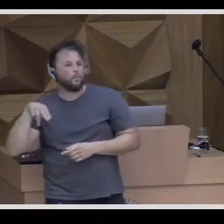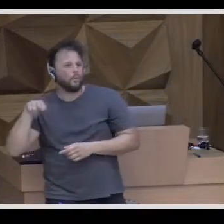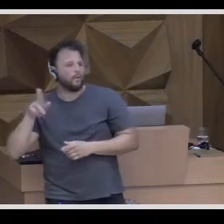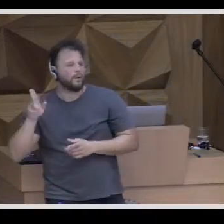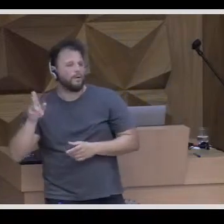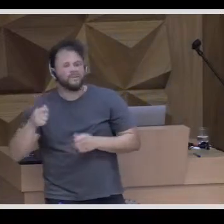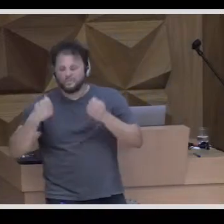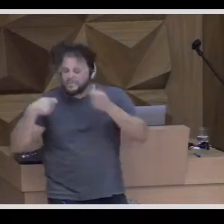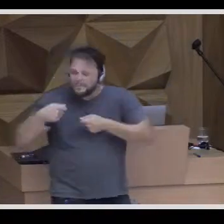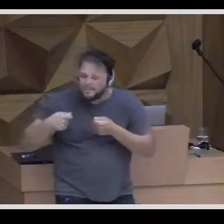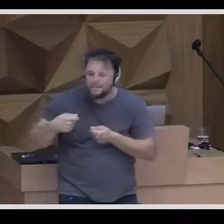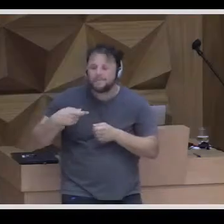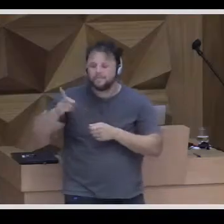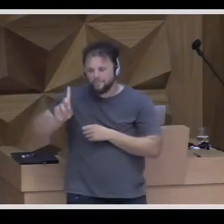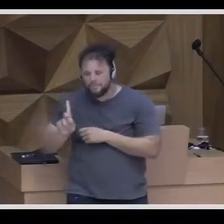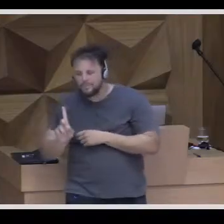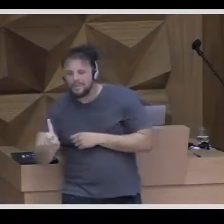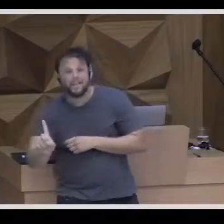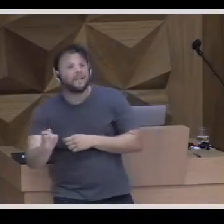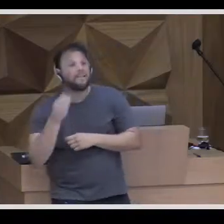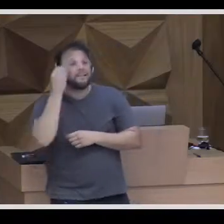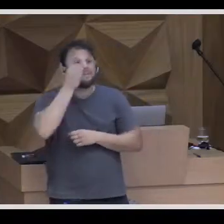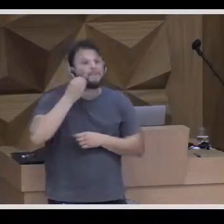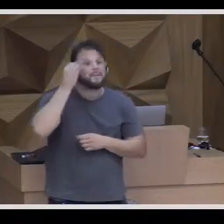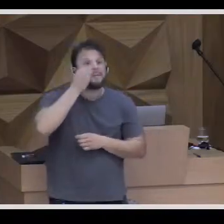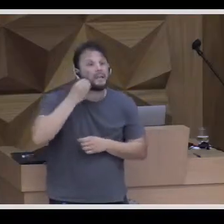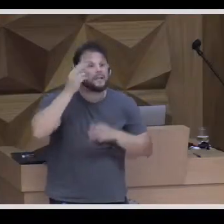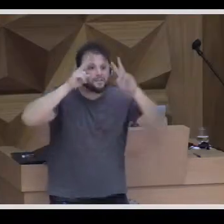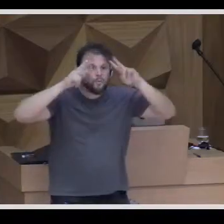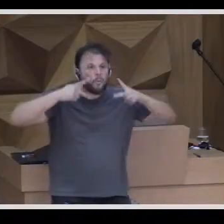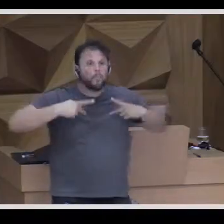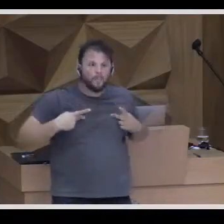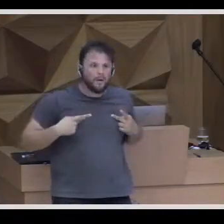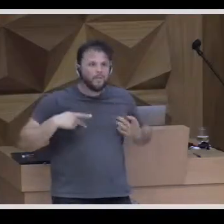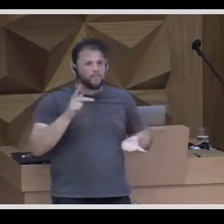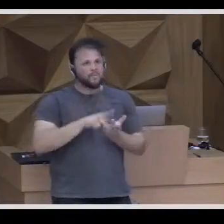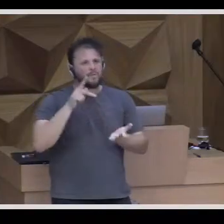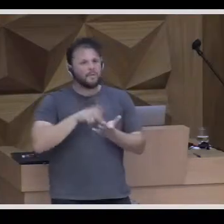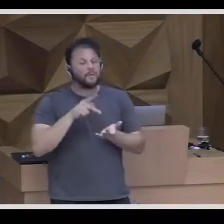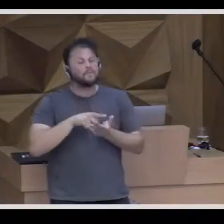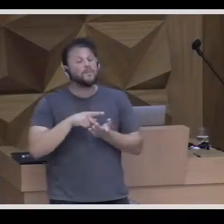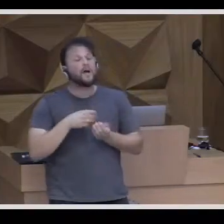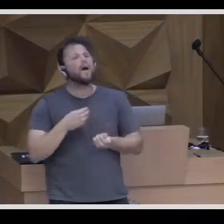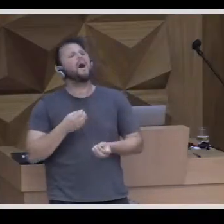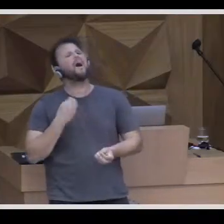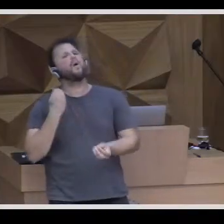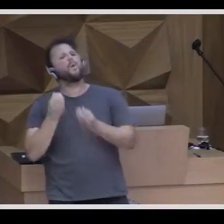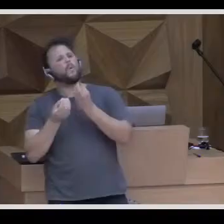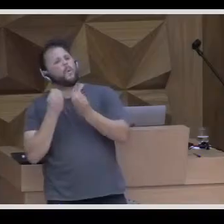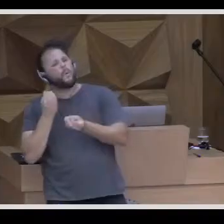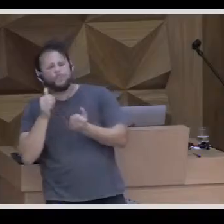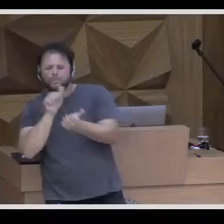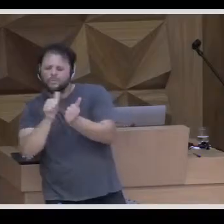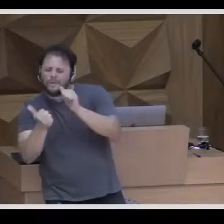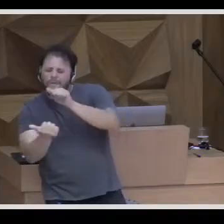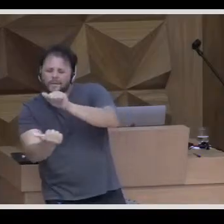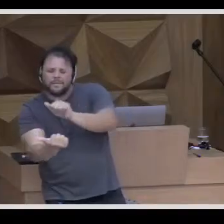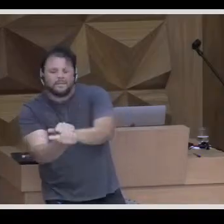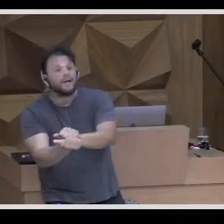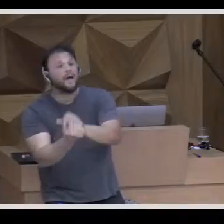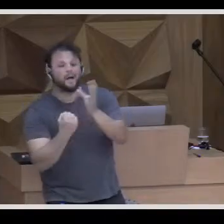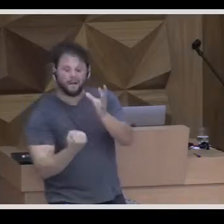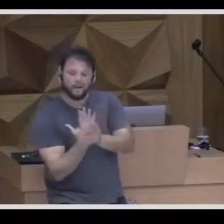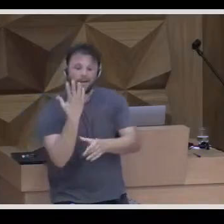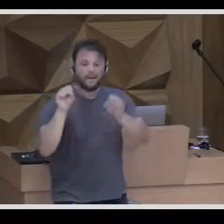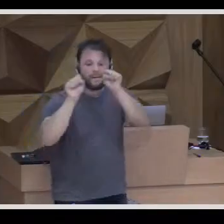what it is that we could do that could help them. And how do we build that in a way that's meaningful to them and actually preserves